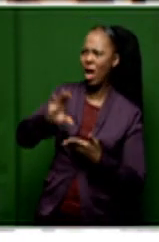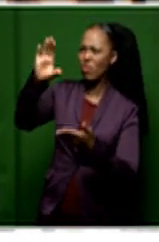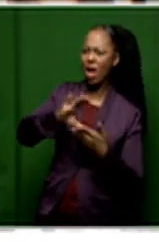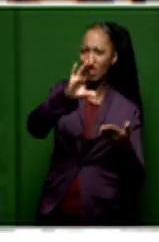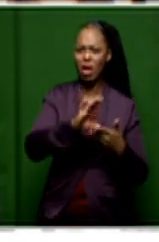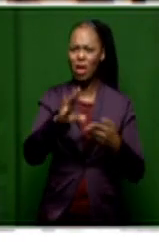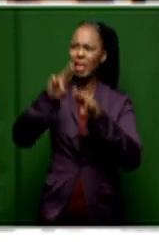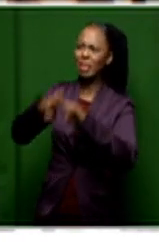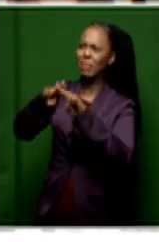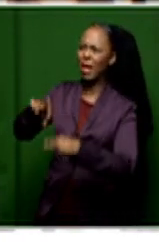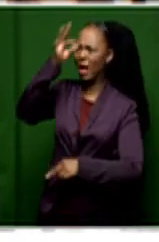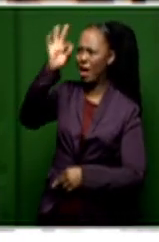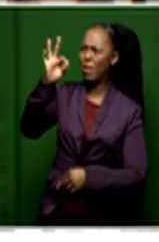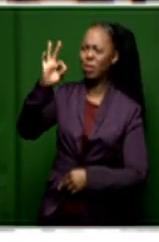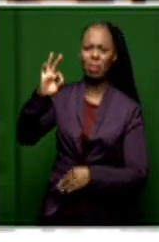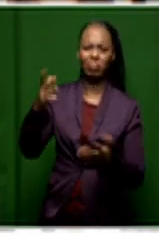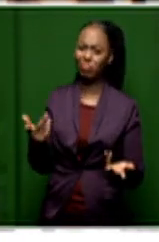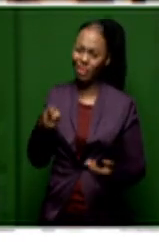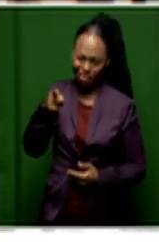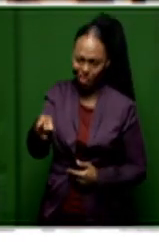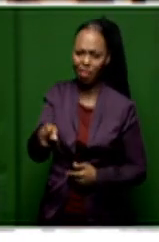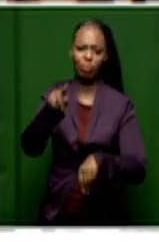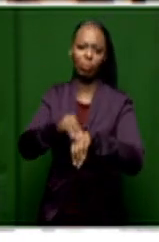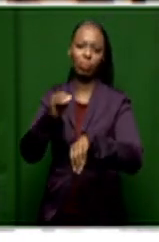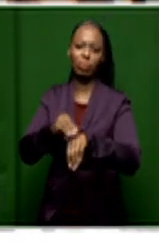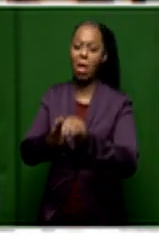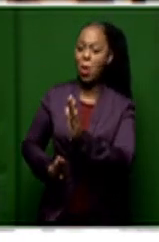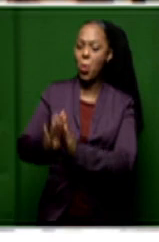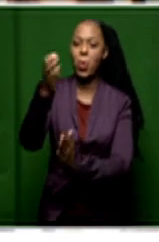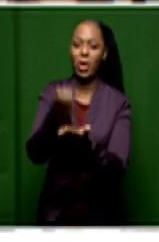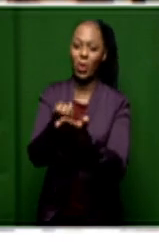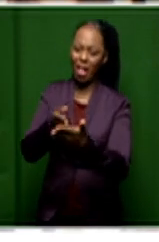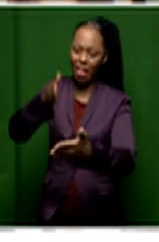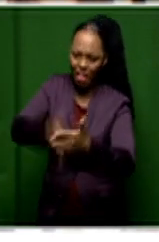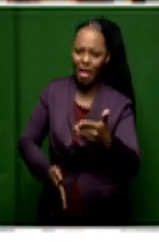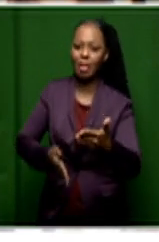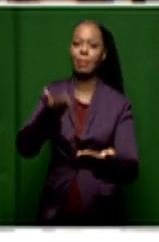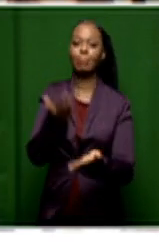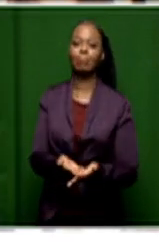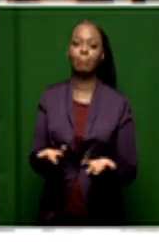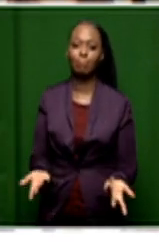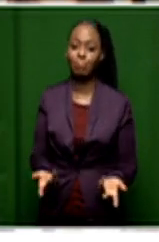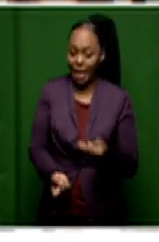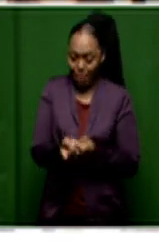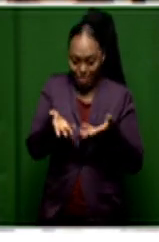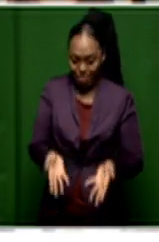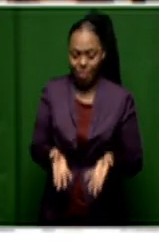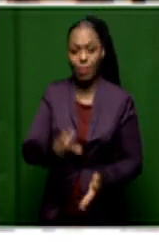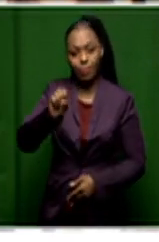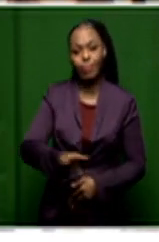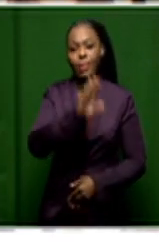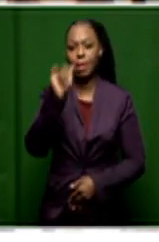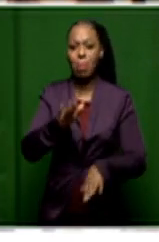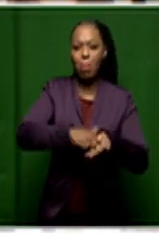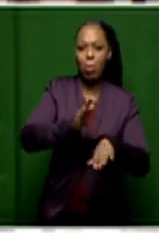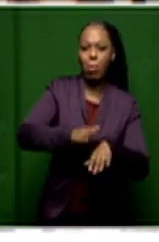to depend on government handouts to an increasing degree to sort things out. And that's what is happening right now. More and